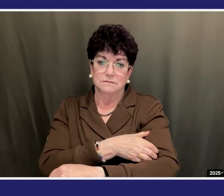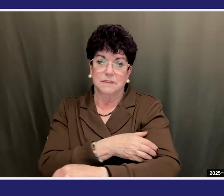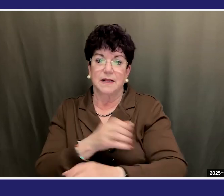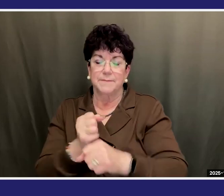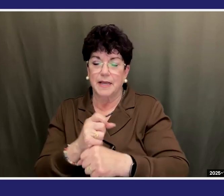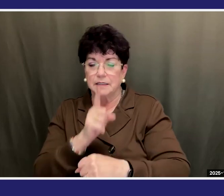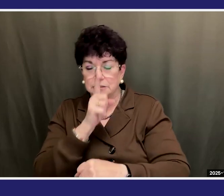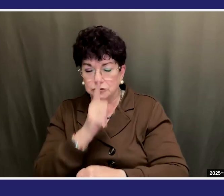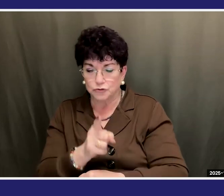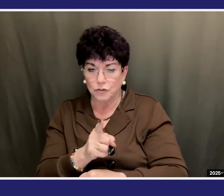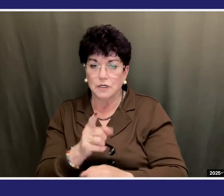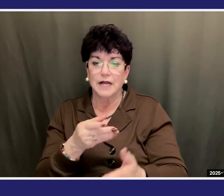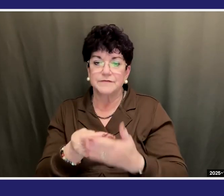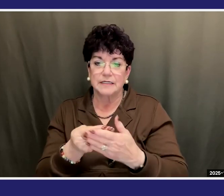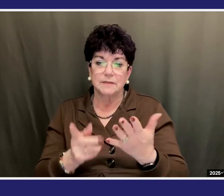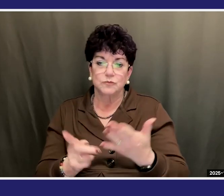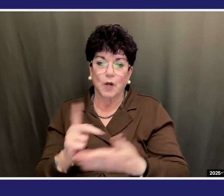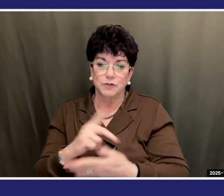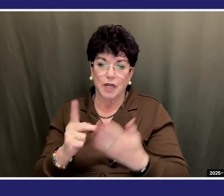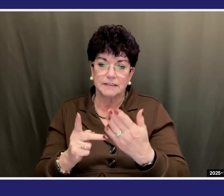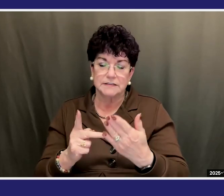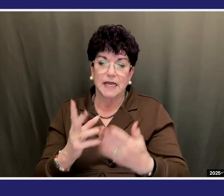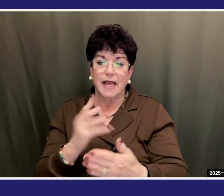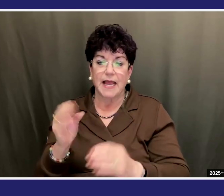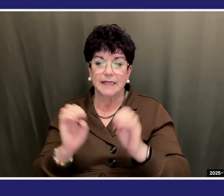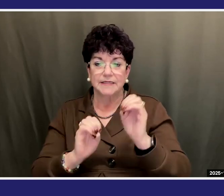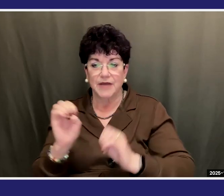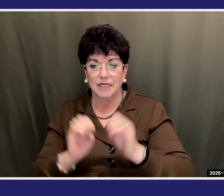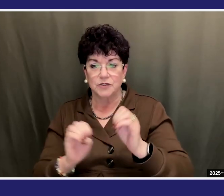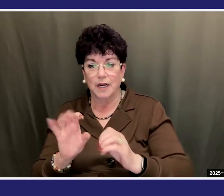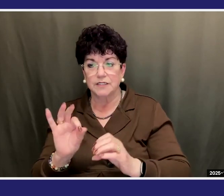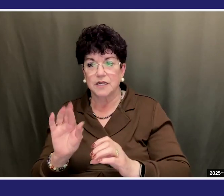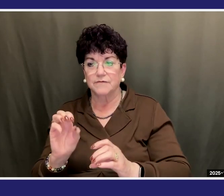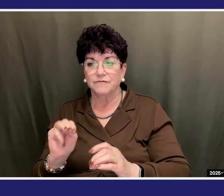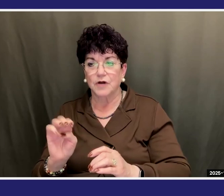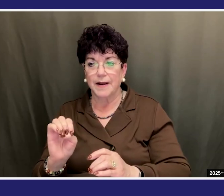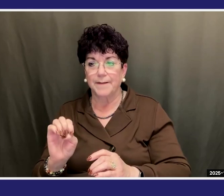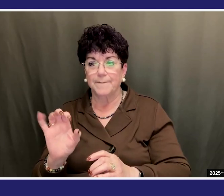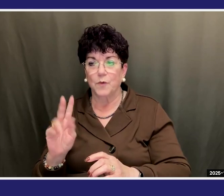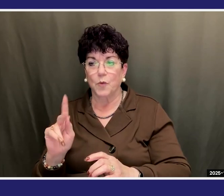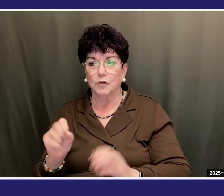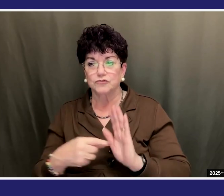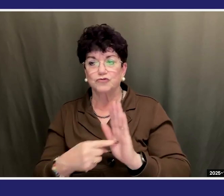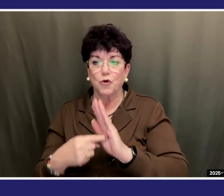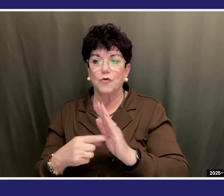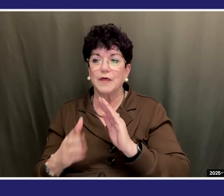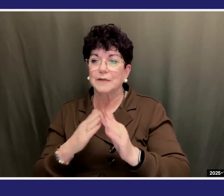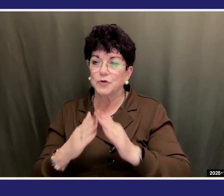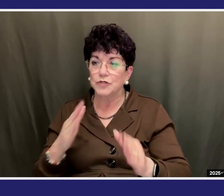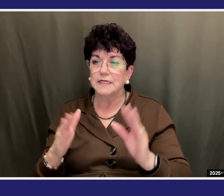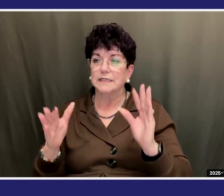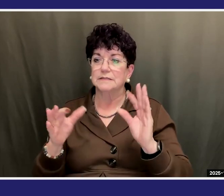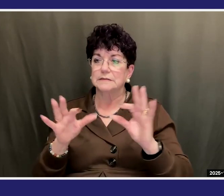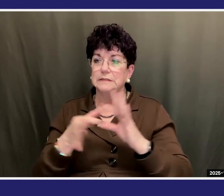funding prioritizes and evaluation frameworks reflect community voices and equity principles.